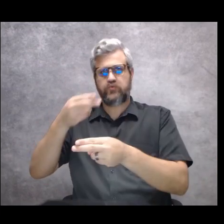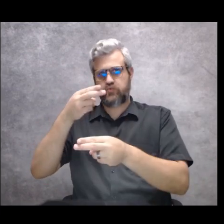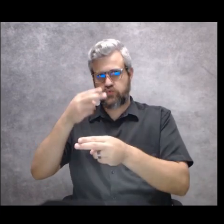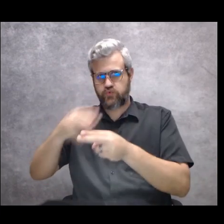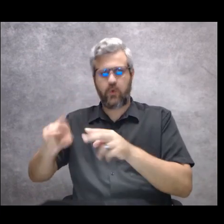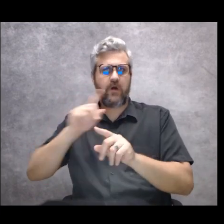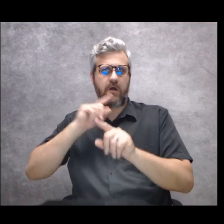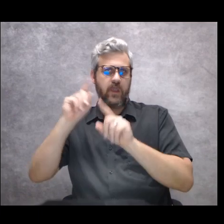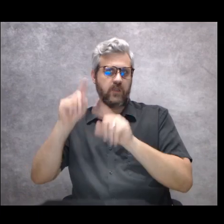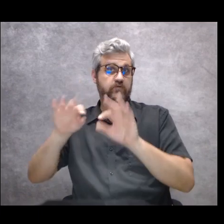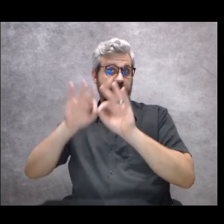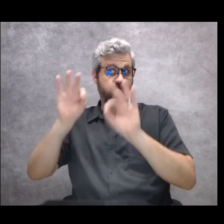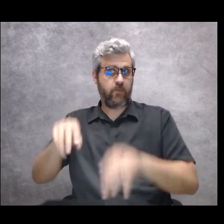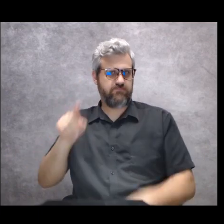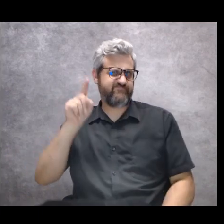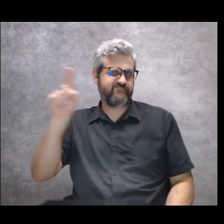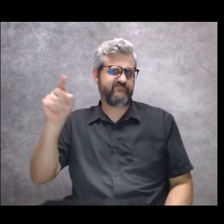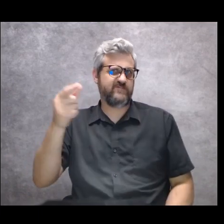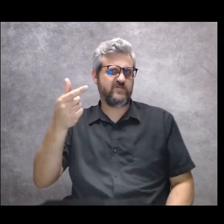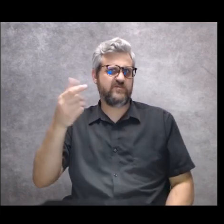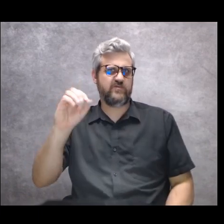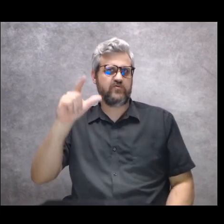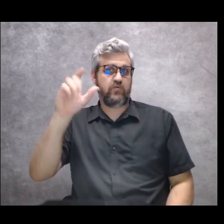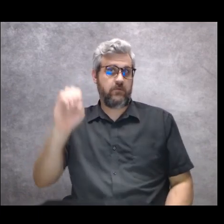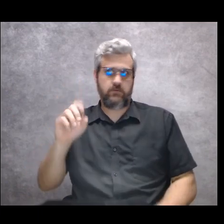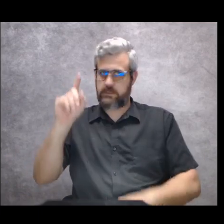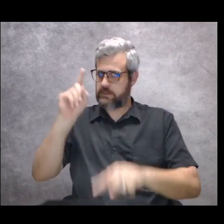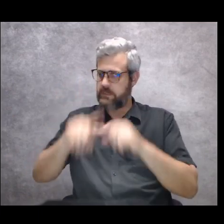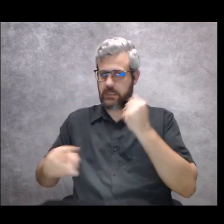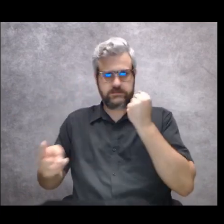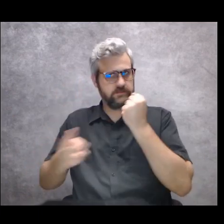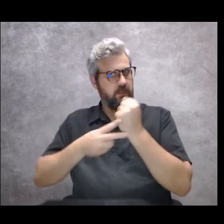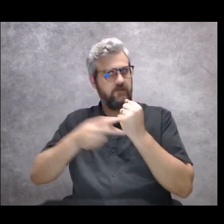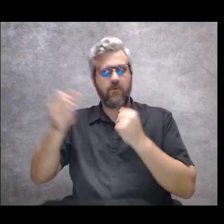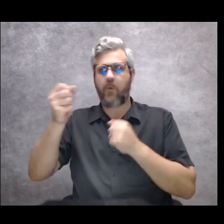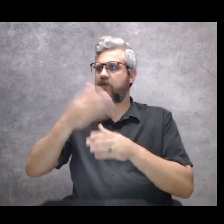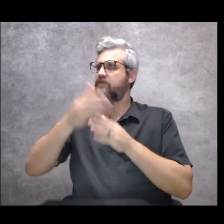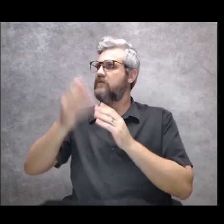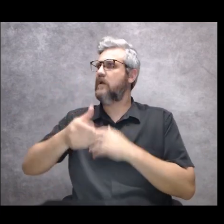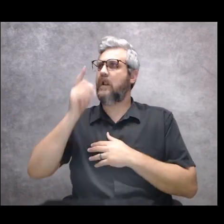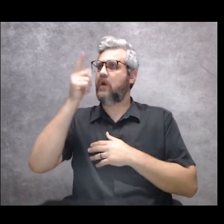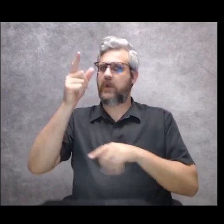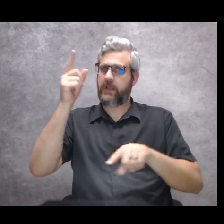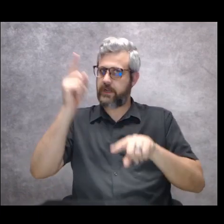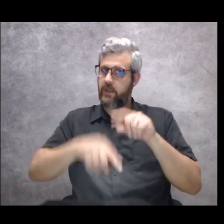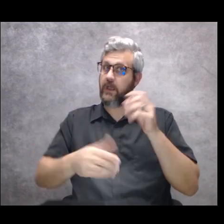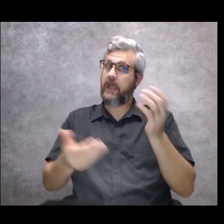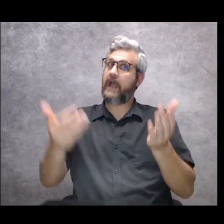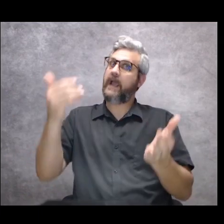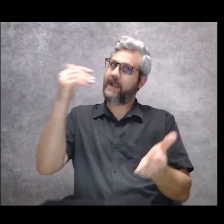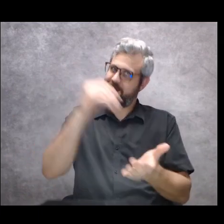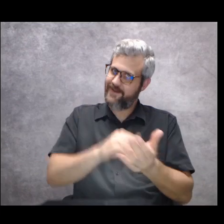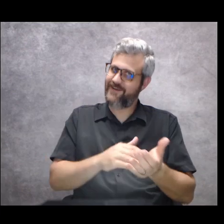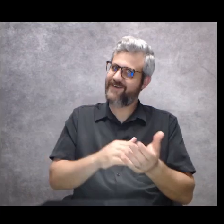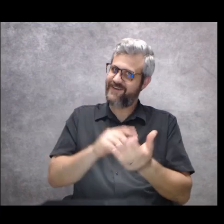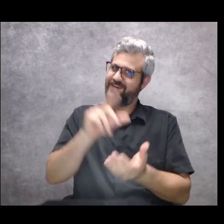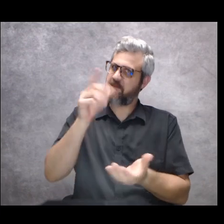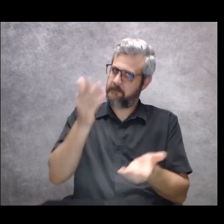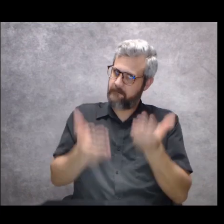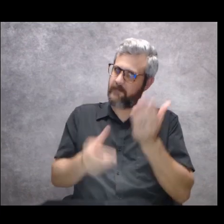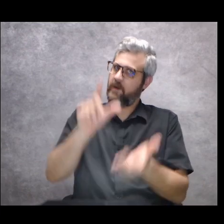saved and completed later, so again, you may want to print out the report or look at the questions before submitting